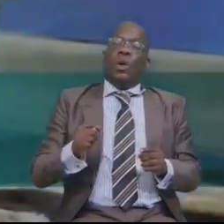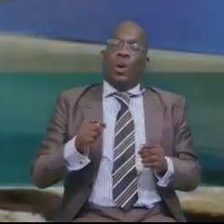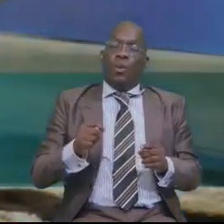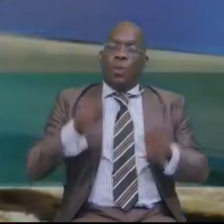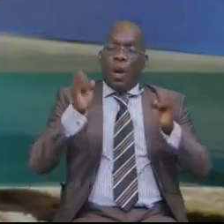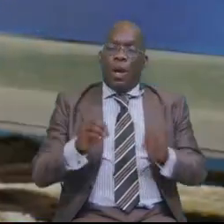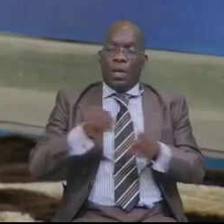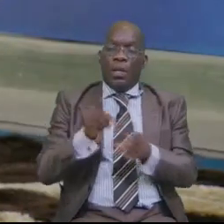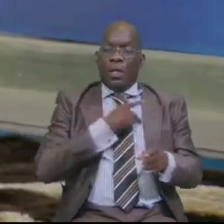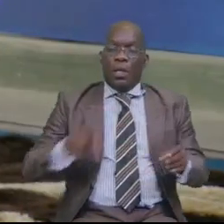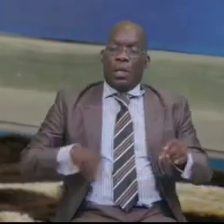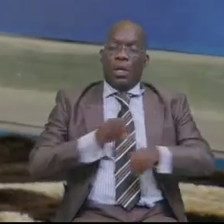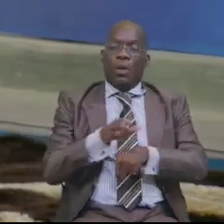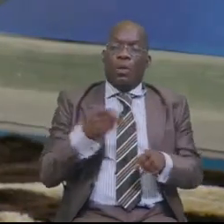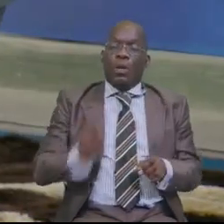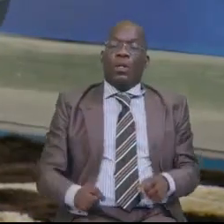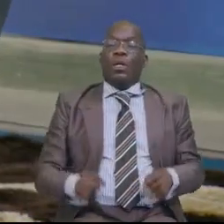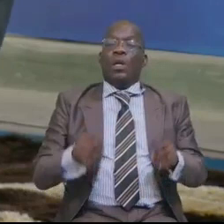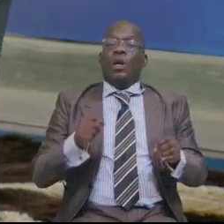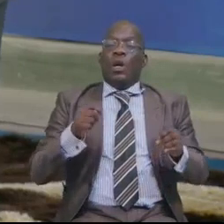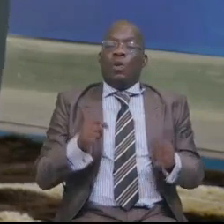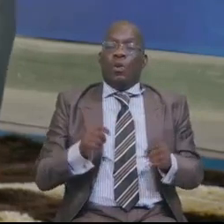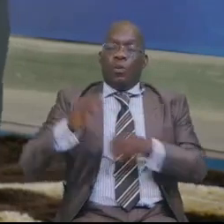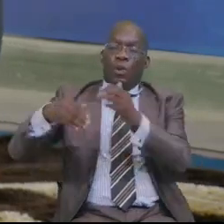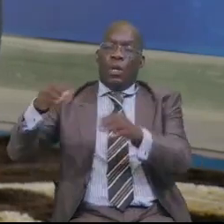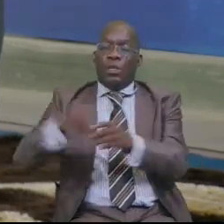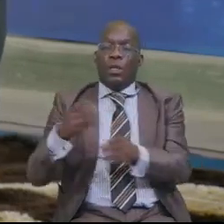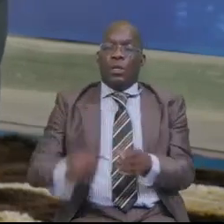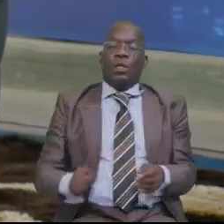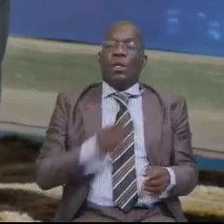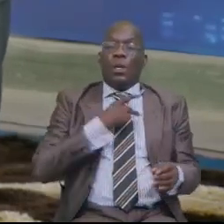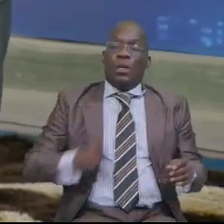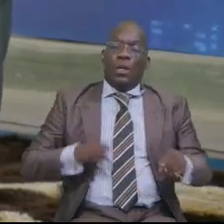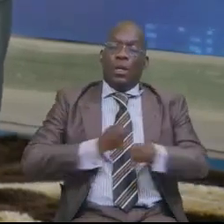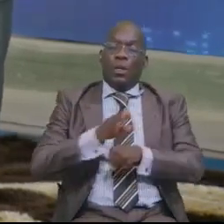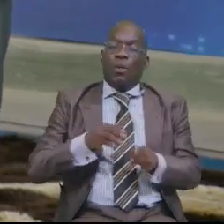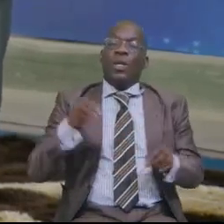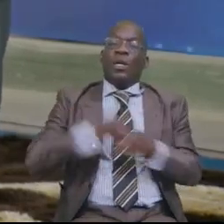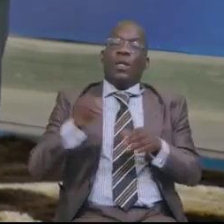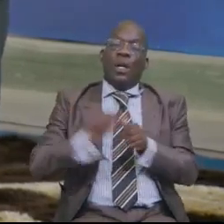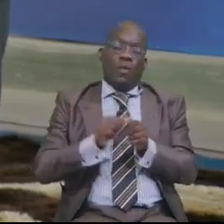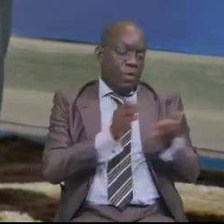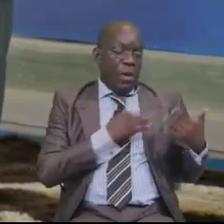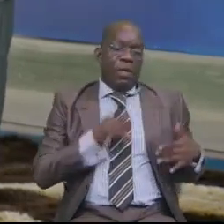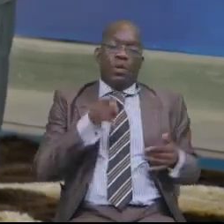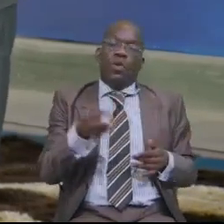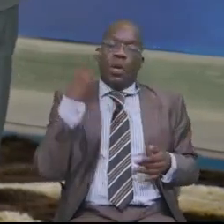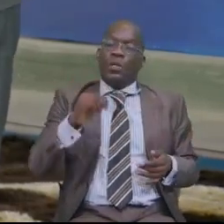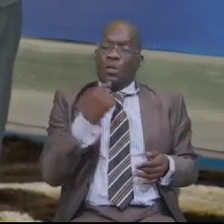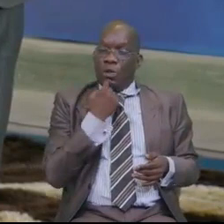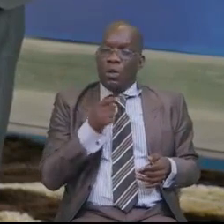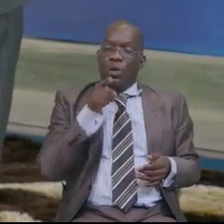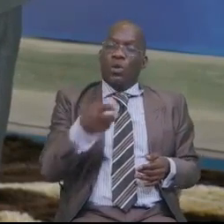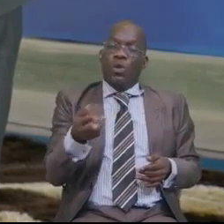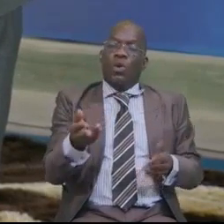the penetration of the kingdom in every heart. You were so zealous and you were so desirous. You